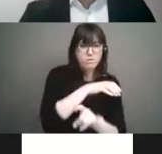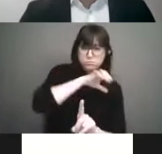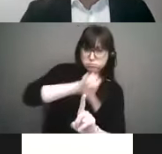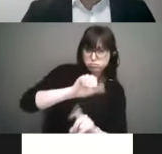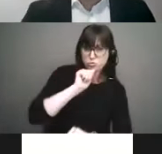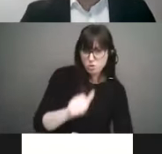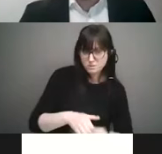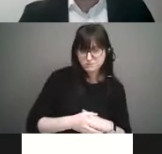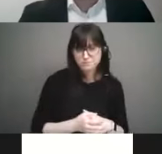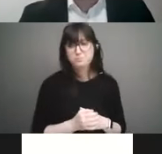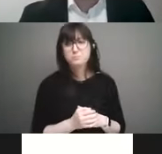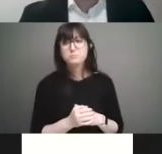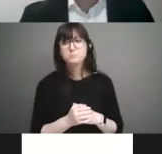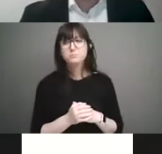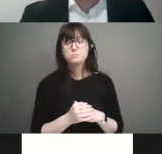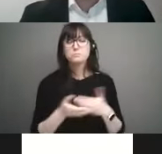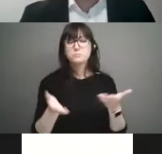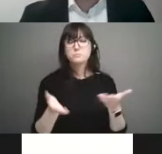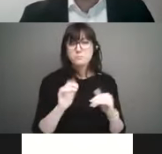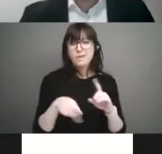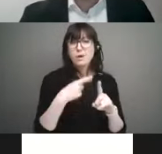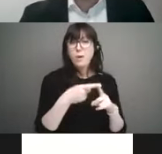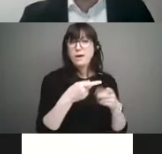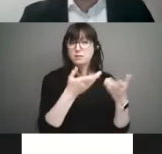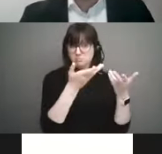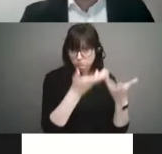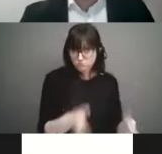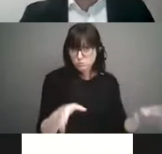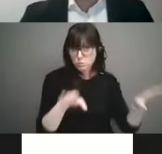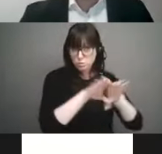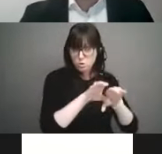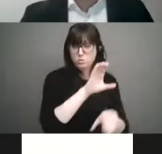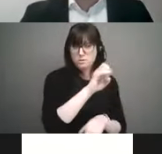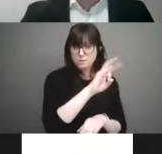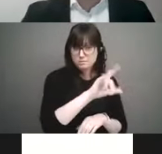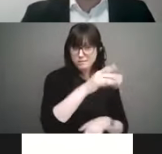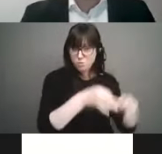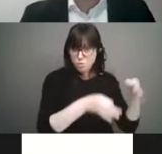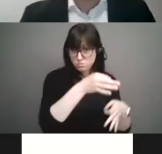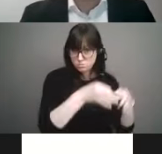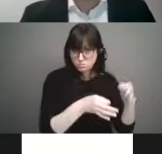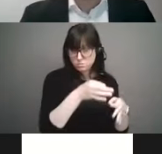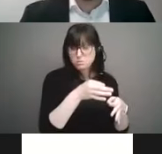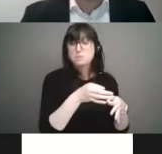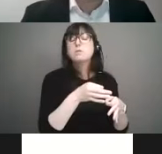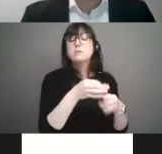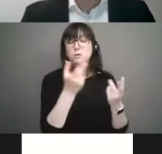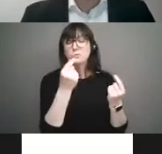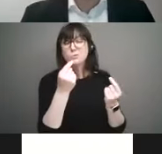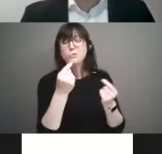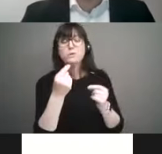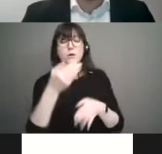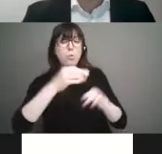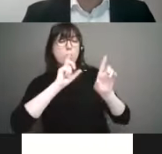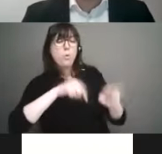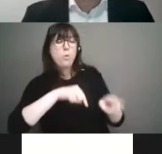At the conclusion of a civil proceeding, the court also has the ability to order damages